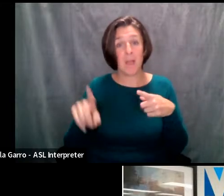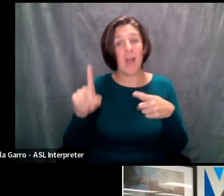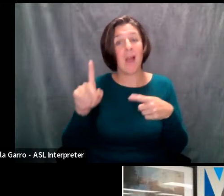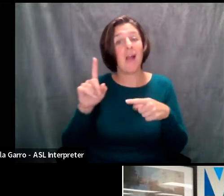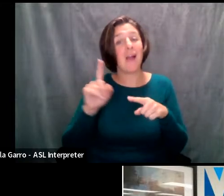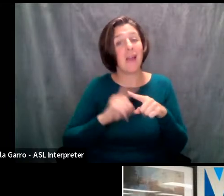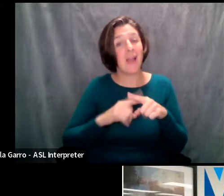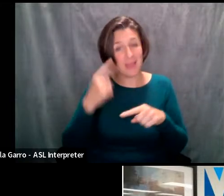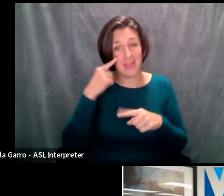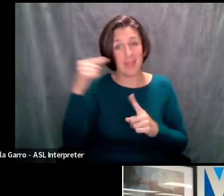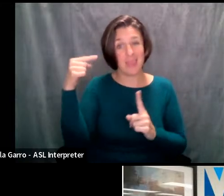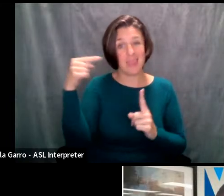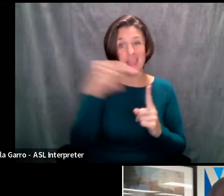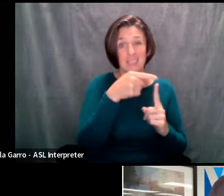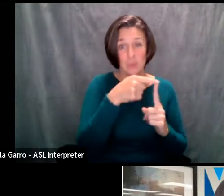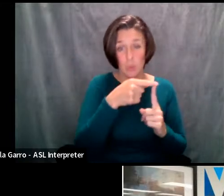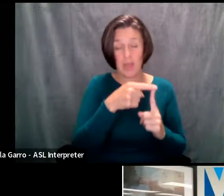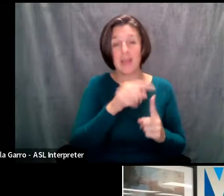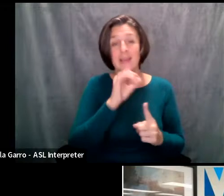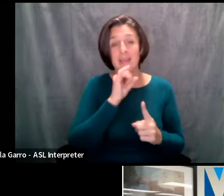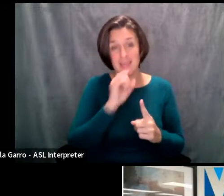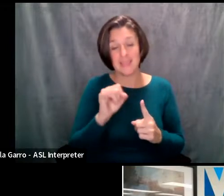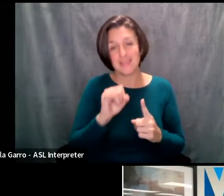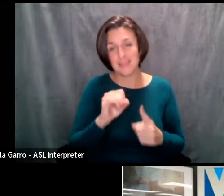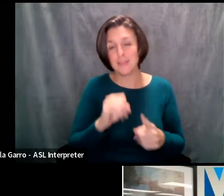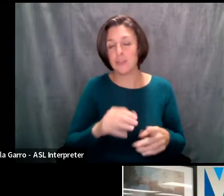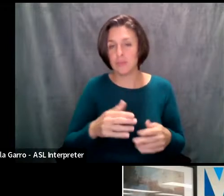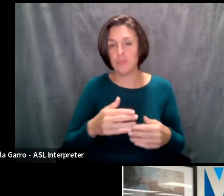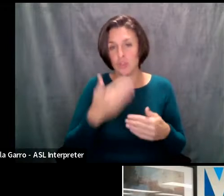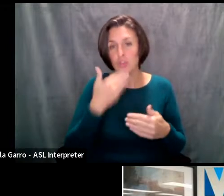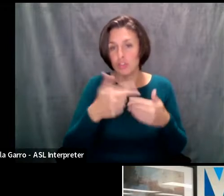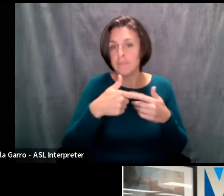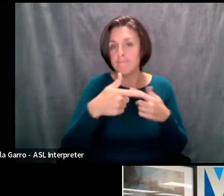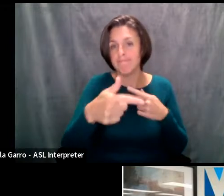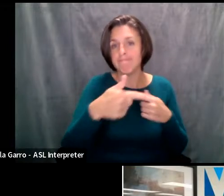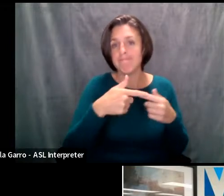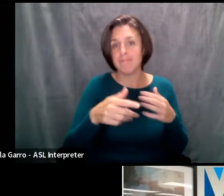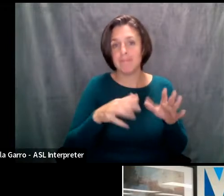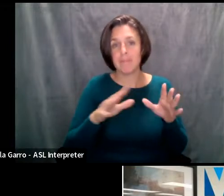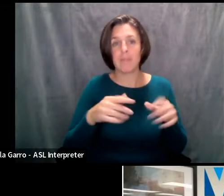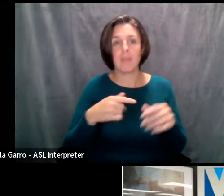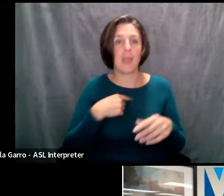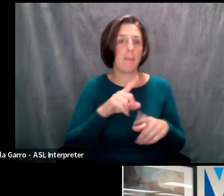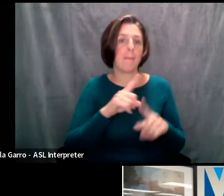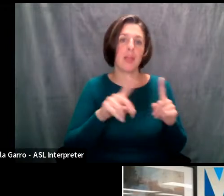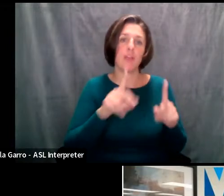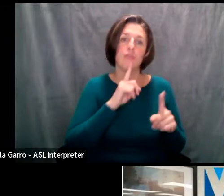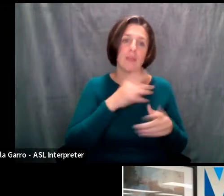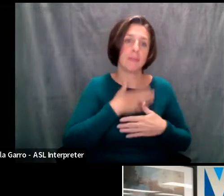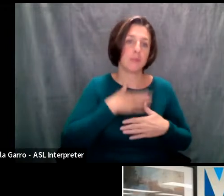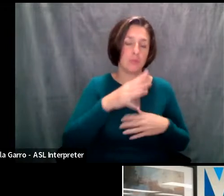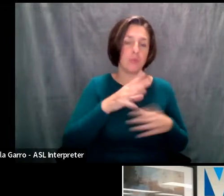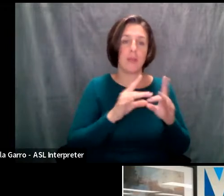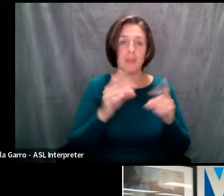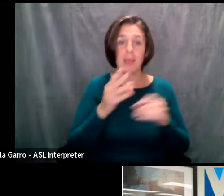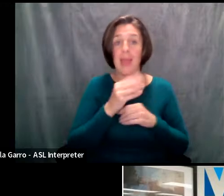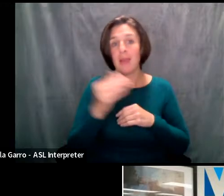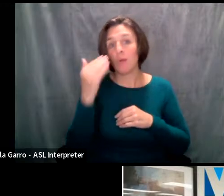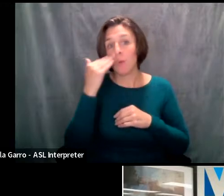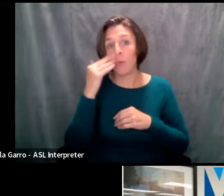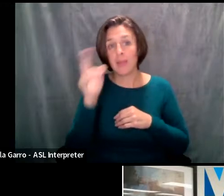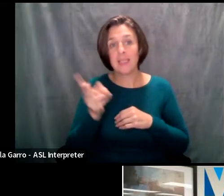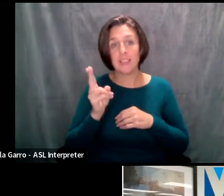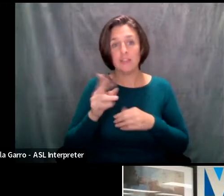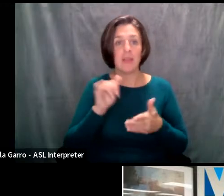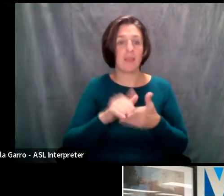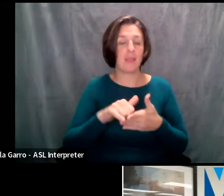that this one is, you know, a good distance away. But I very much appreciate your comments. Well, and knowing the history, you know, that's the